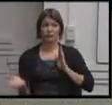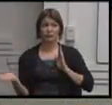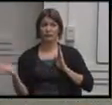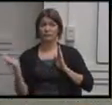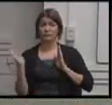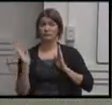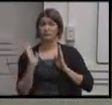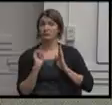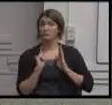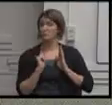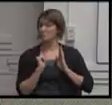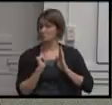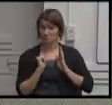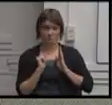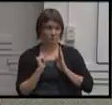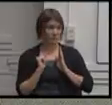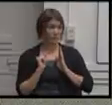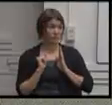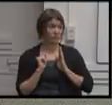Hi,